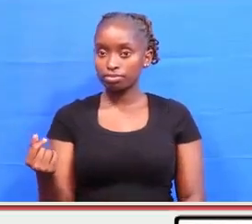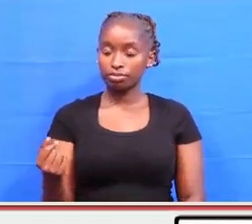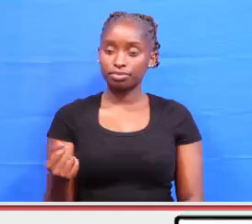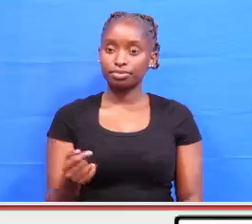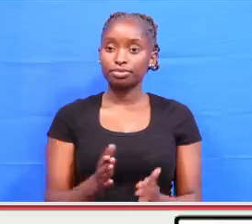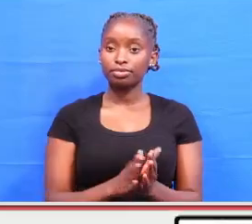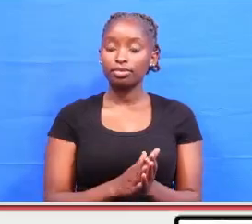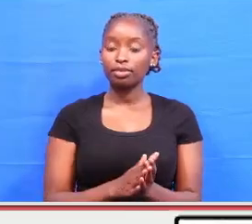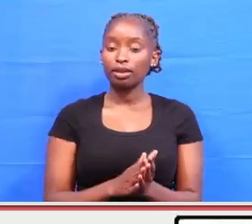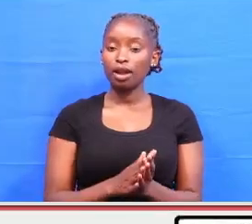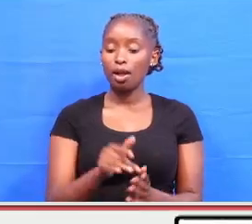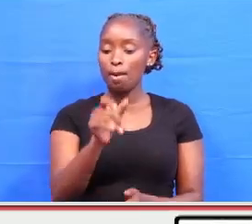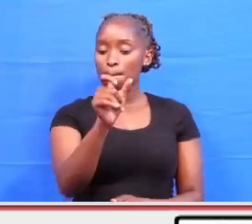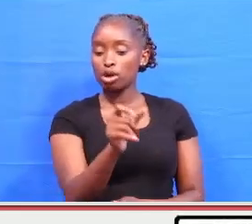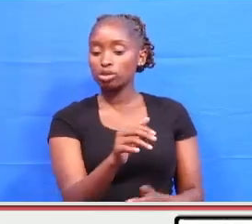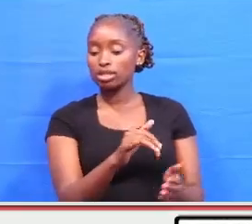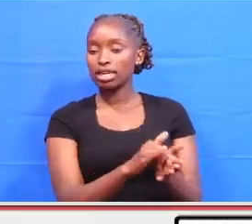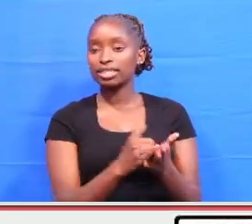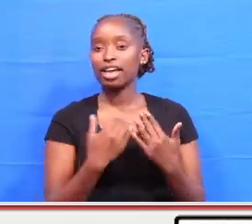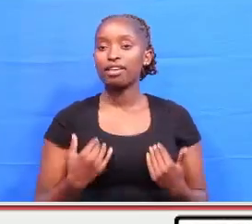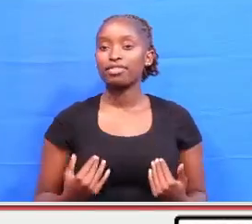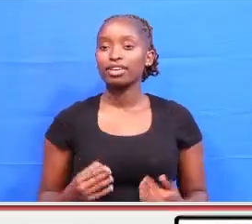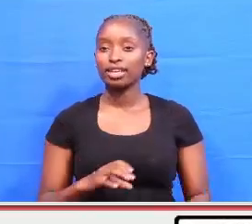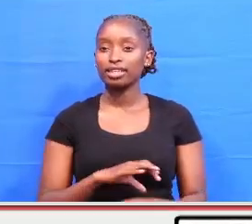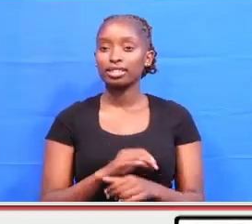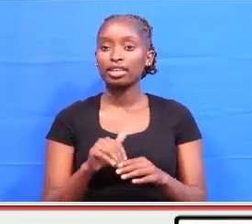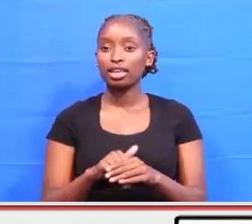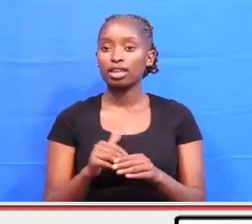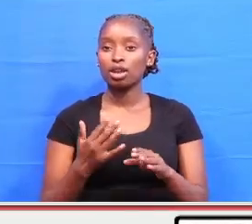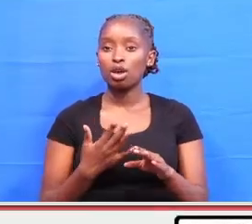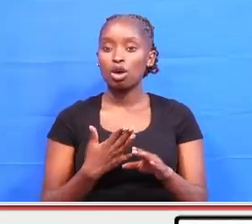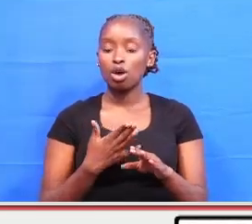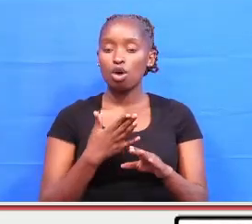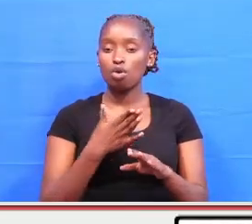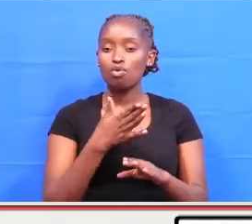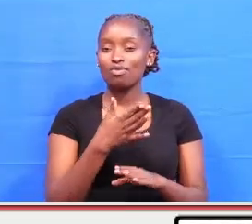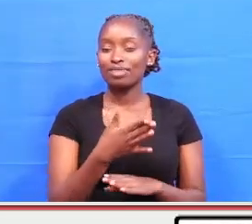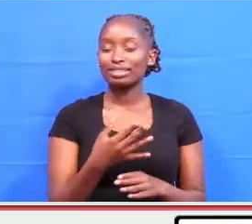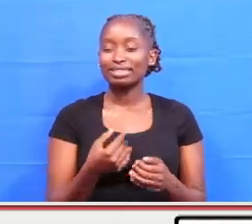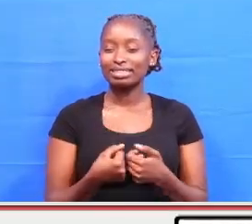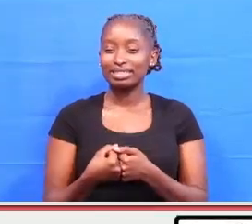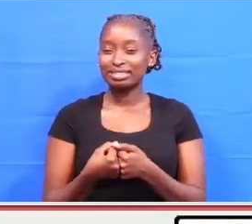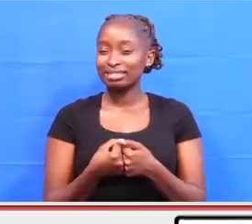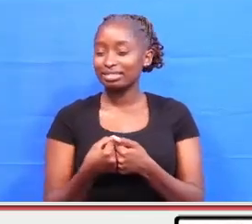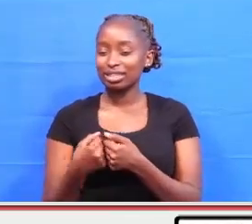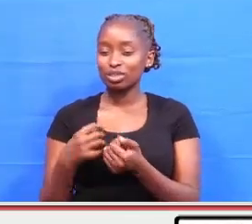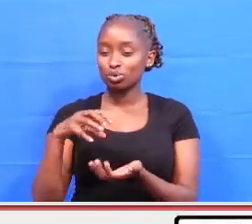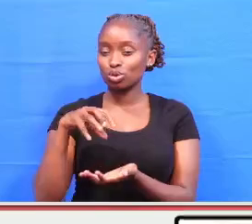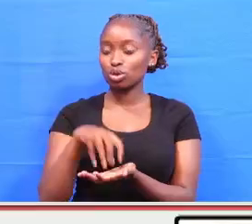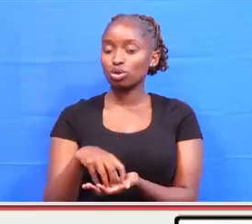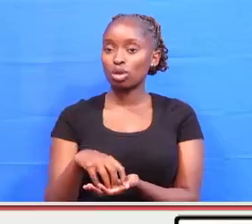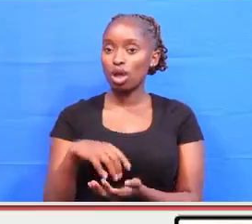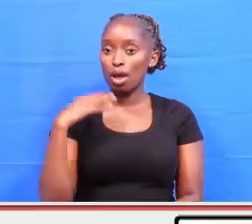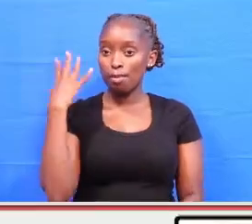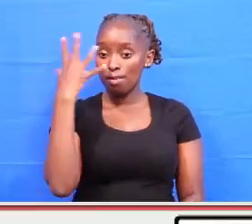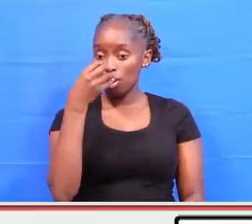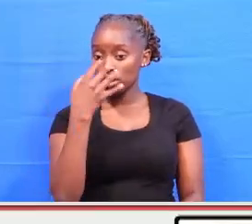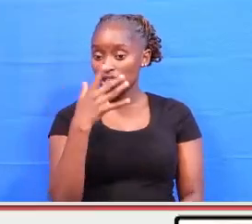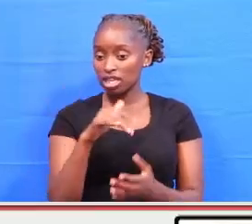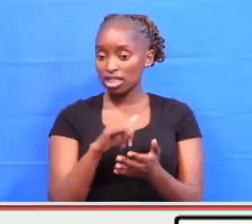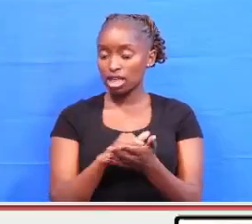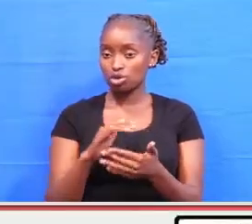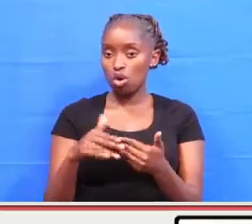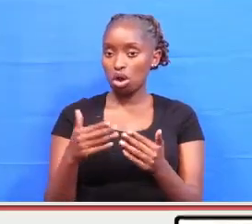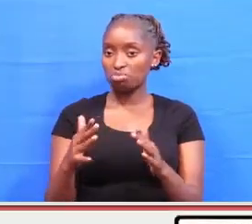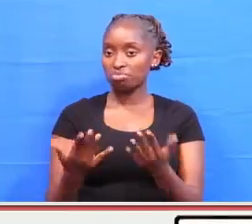this person really was getting into an over-indebtedness situation. Mm-hmm. The beauty with a credit bureau is that by